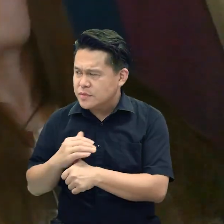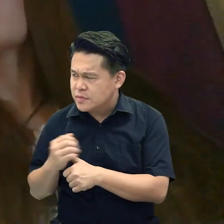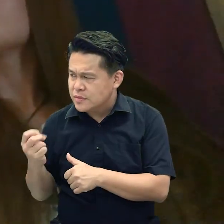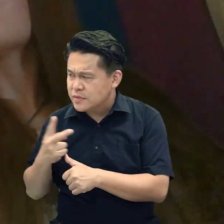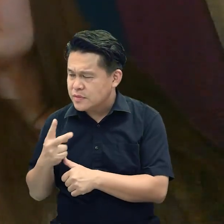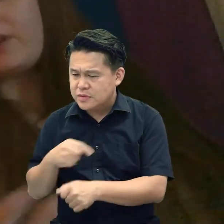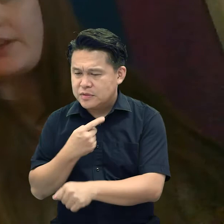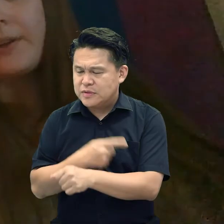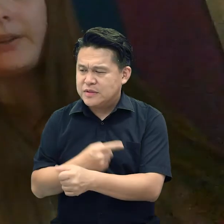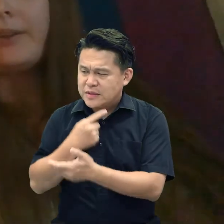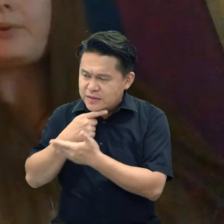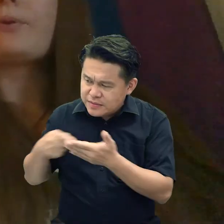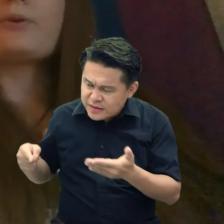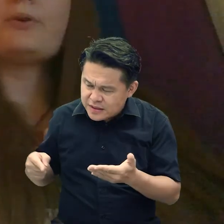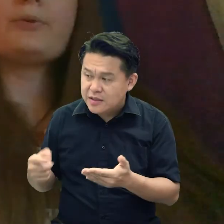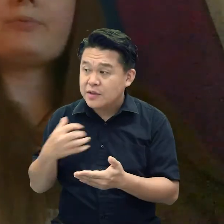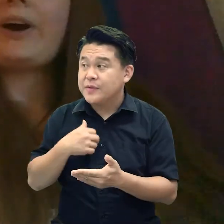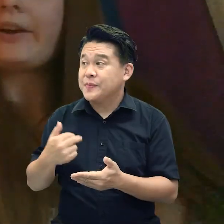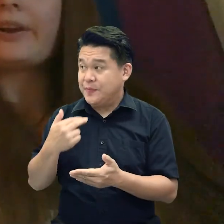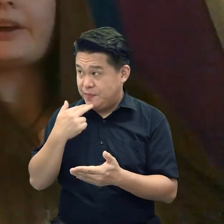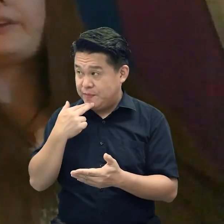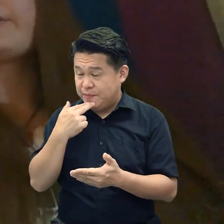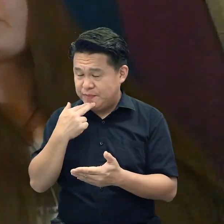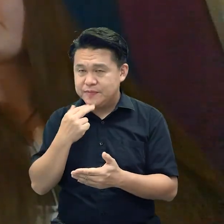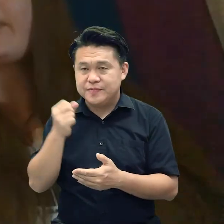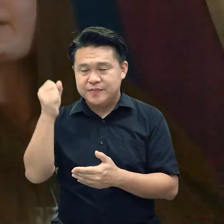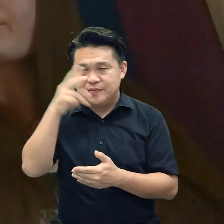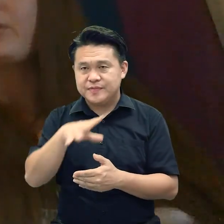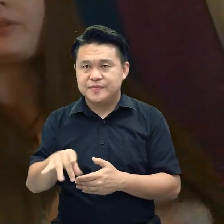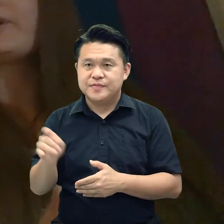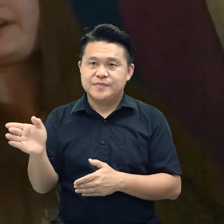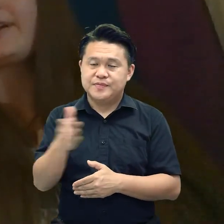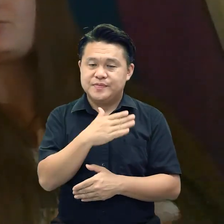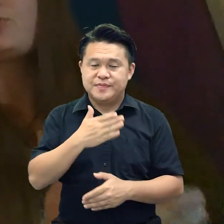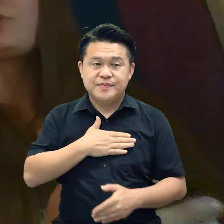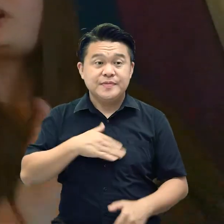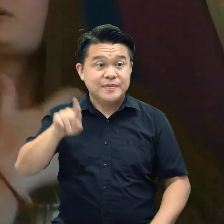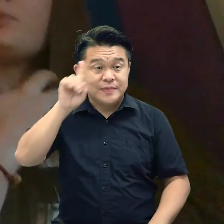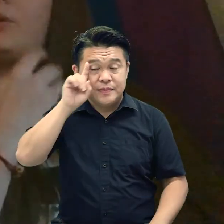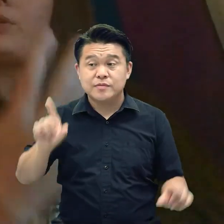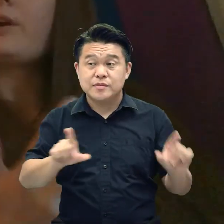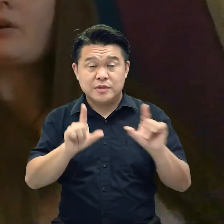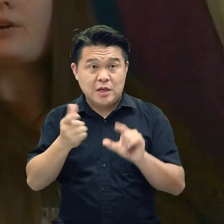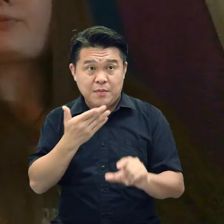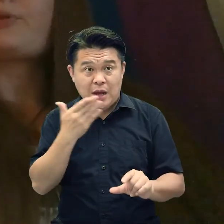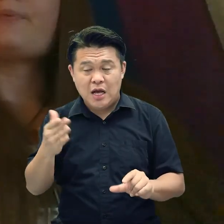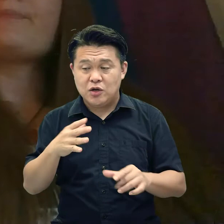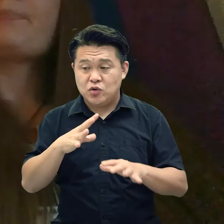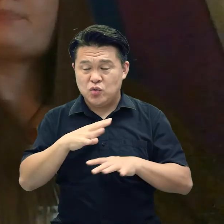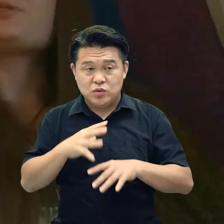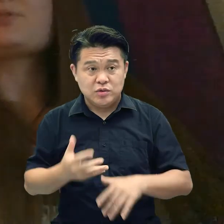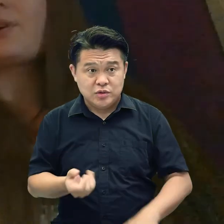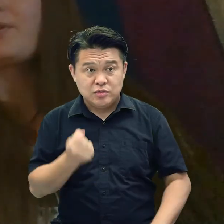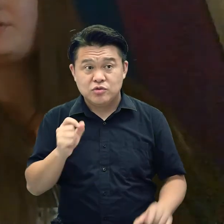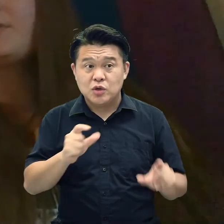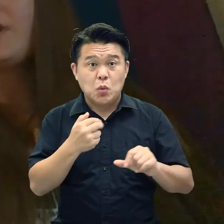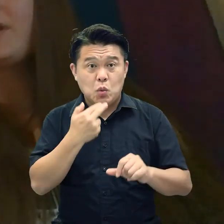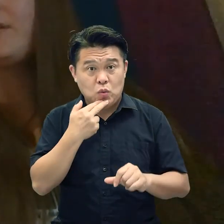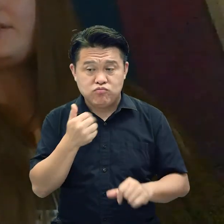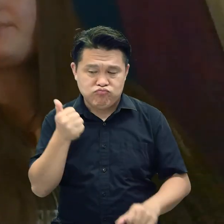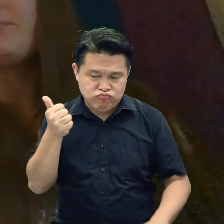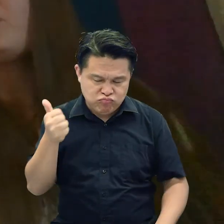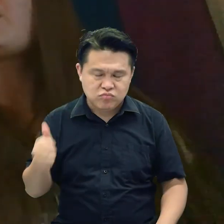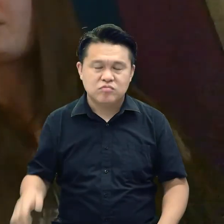family, or being killed, or violated, or everything. Like, just be who they are from the